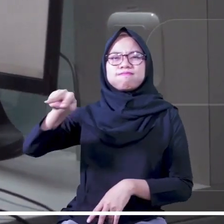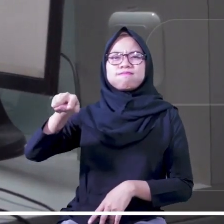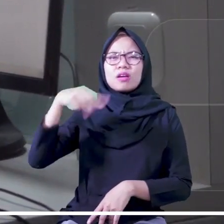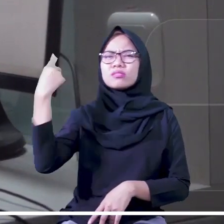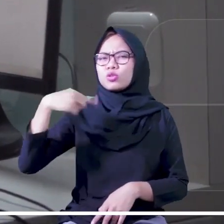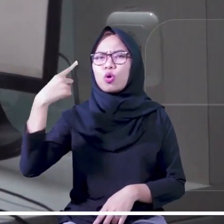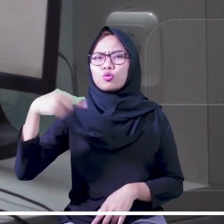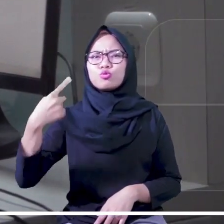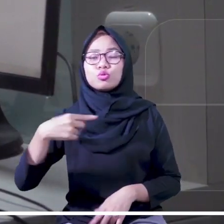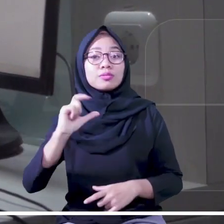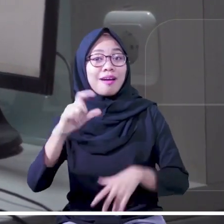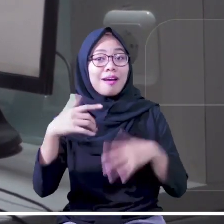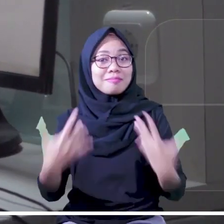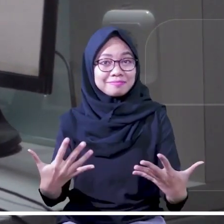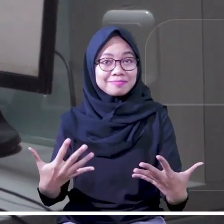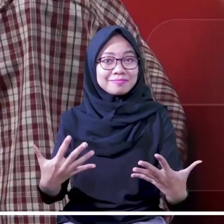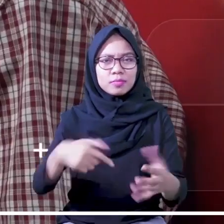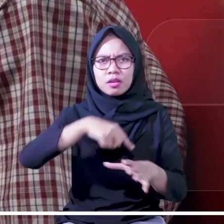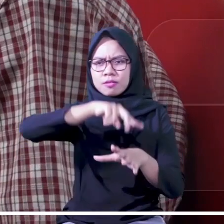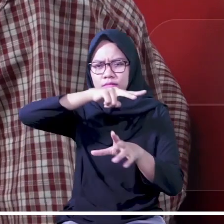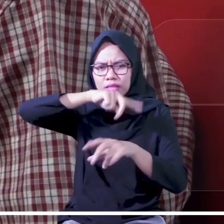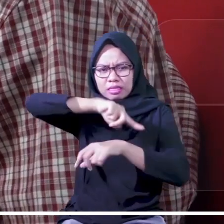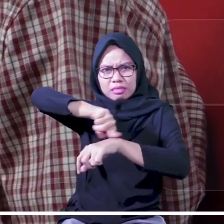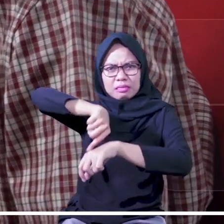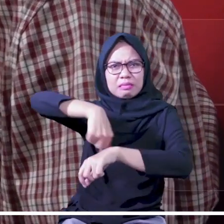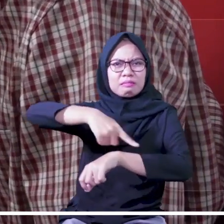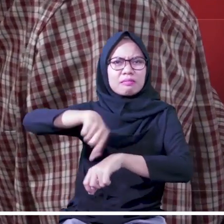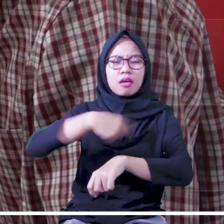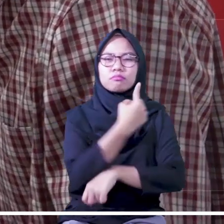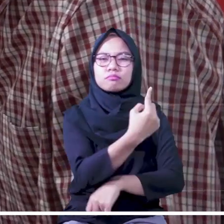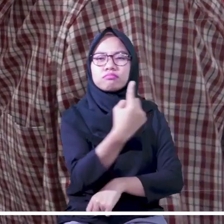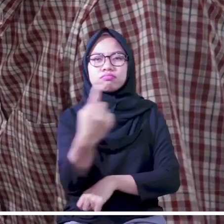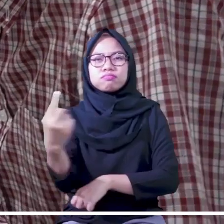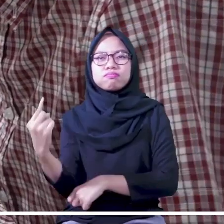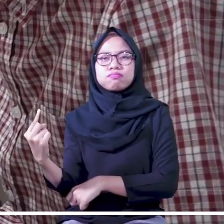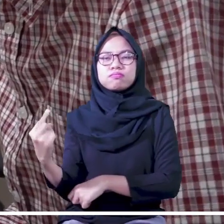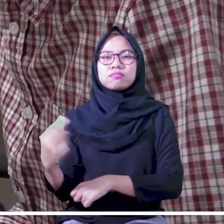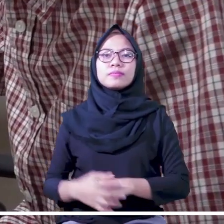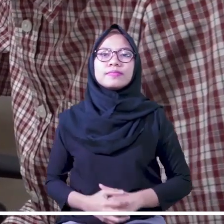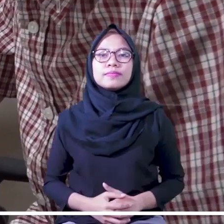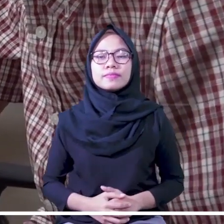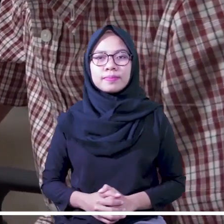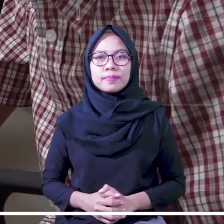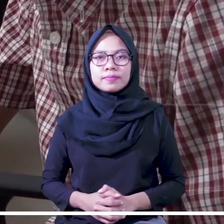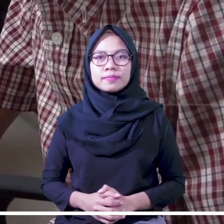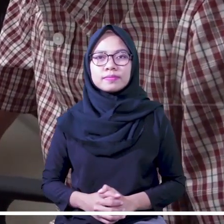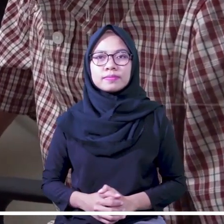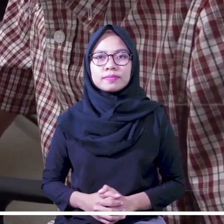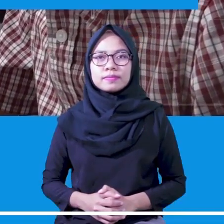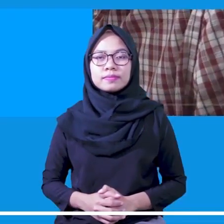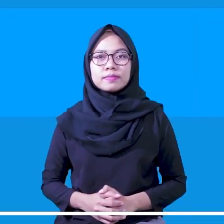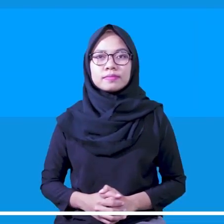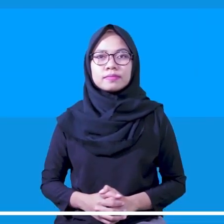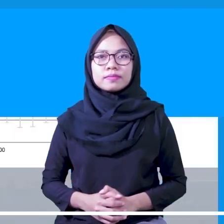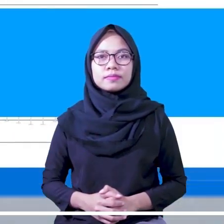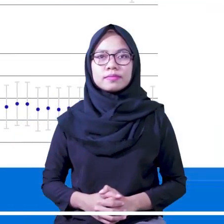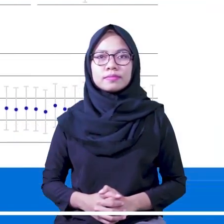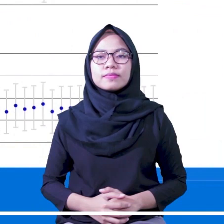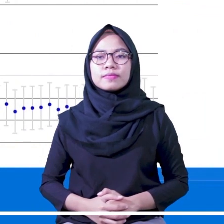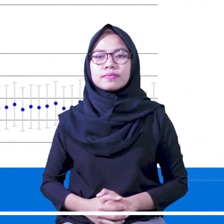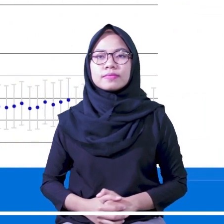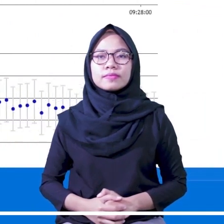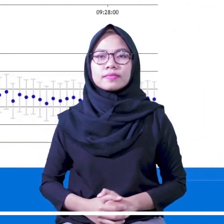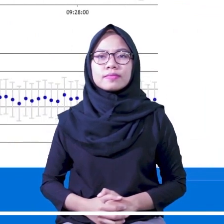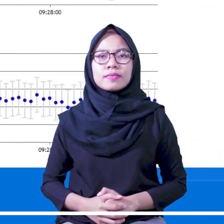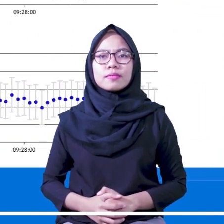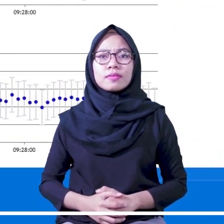by examining the time series coordinate and its velocity vector values from daily GNSS data processing results.